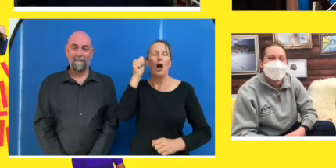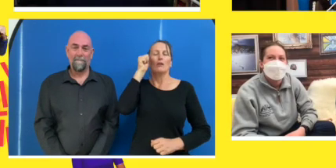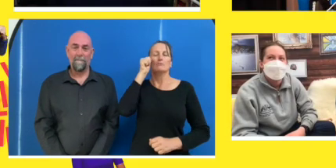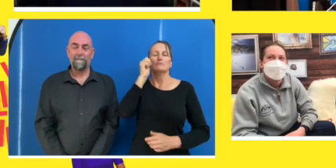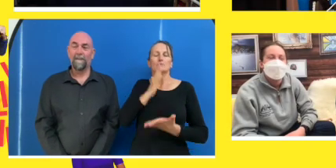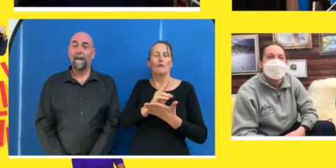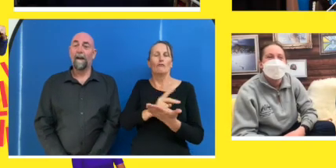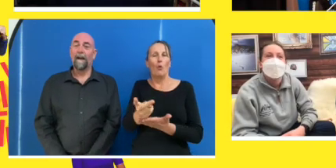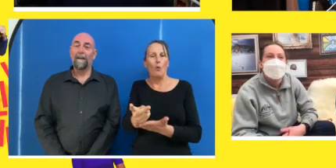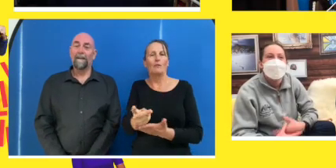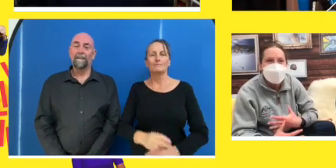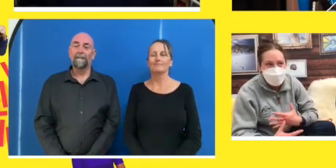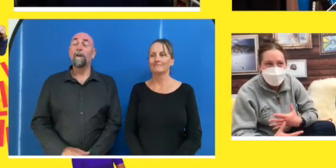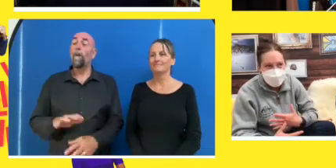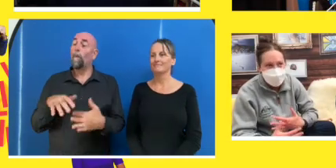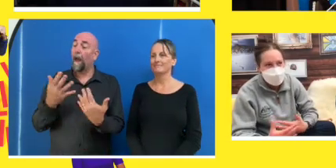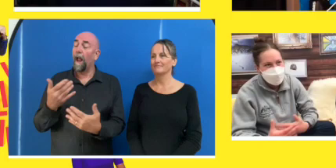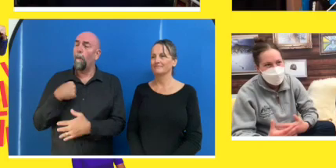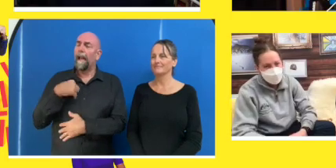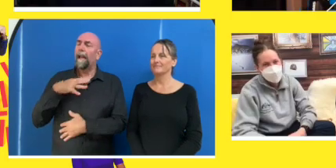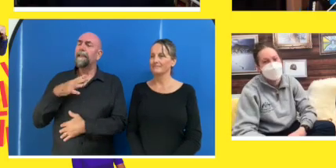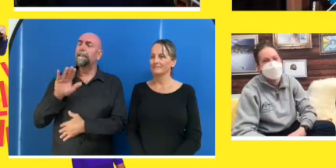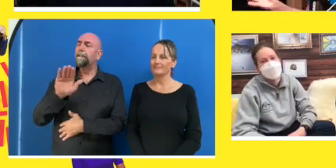over? It's like